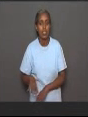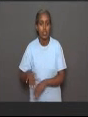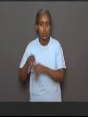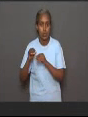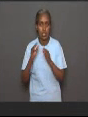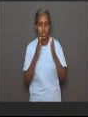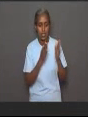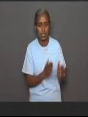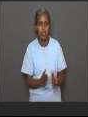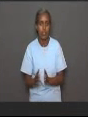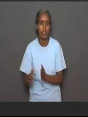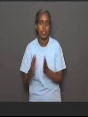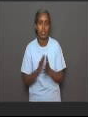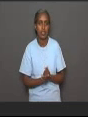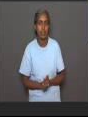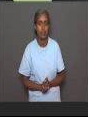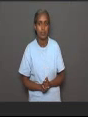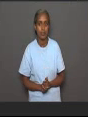Students, let's get ready.